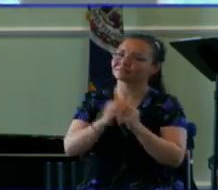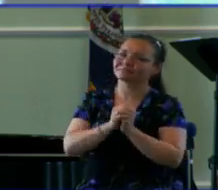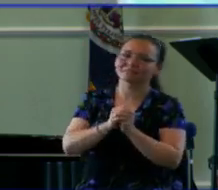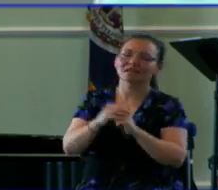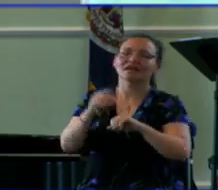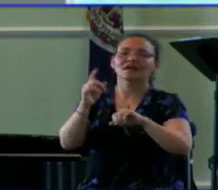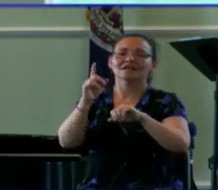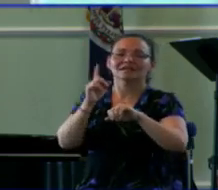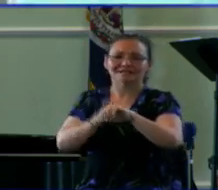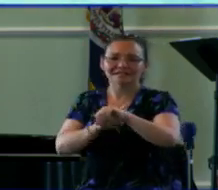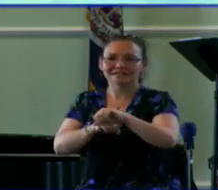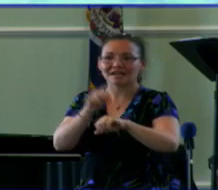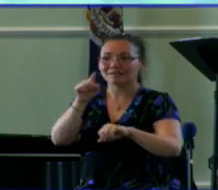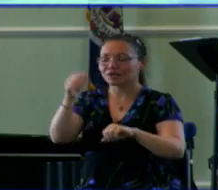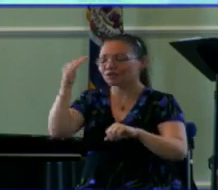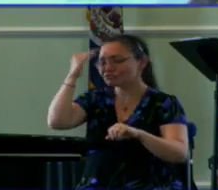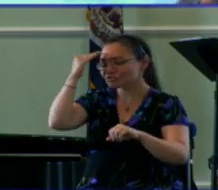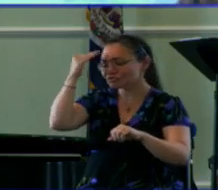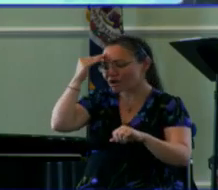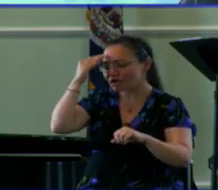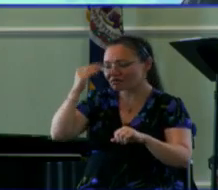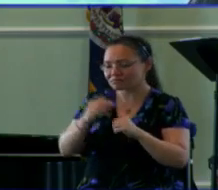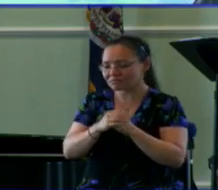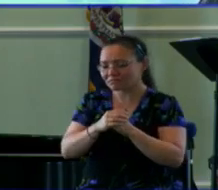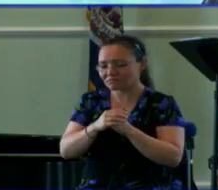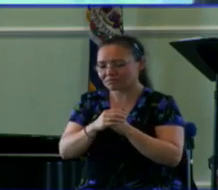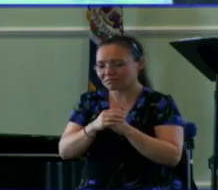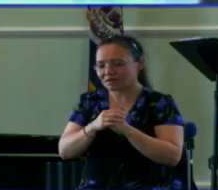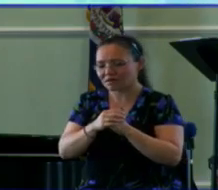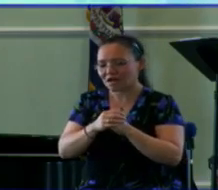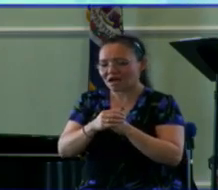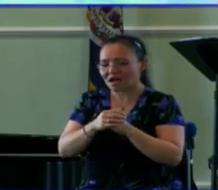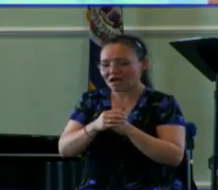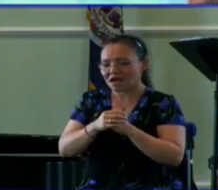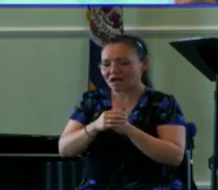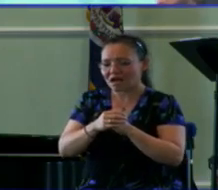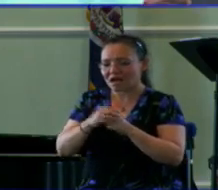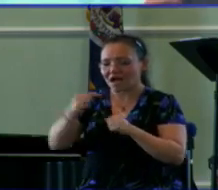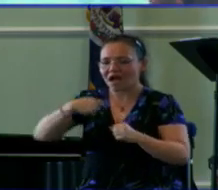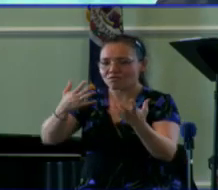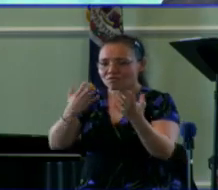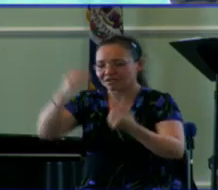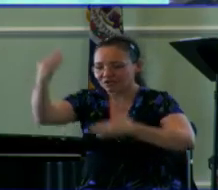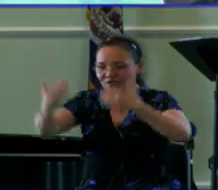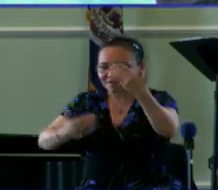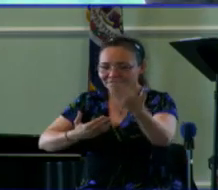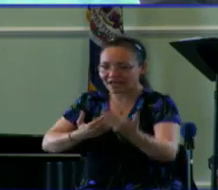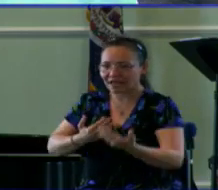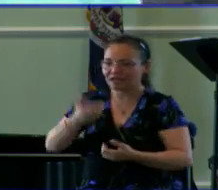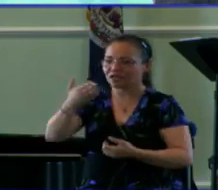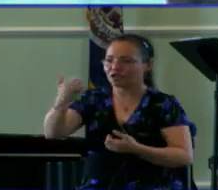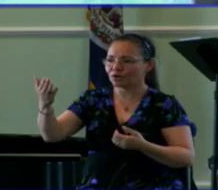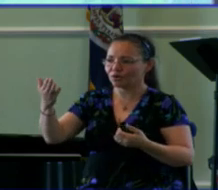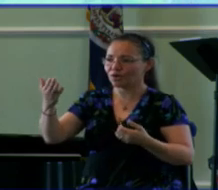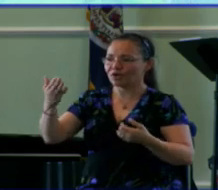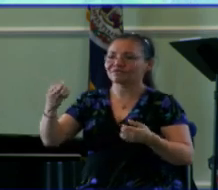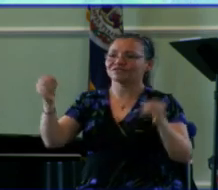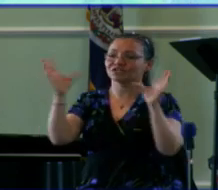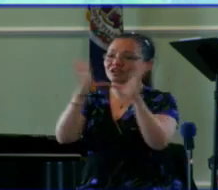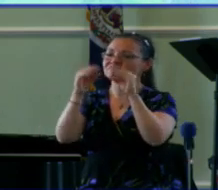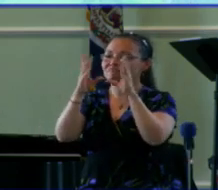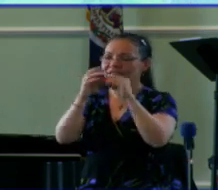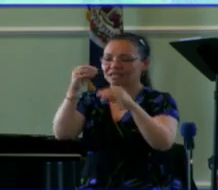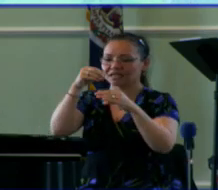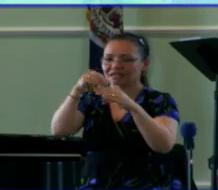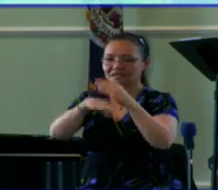is time for you to know the plans that God has for your life. I want to invite you to come to some meetings that I'm having at the church at